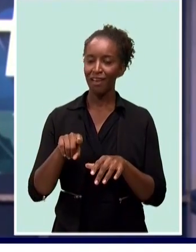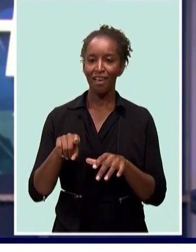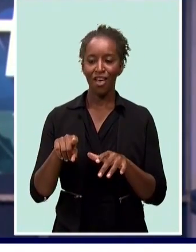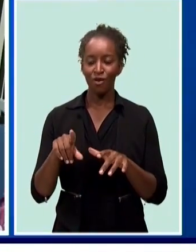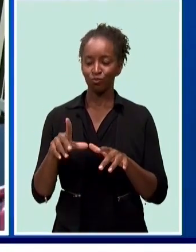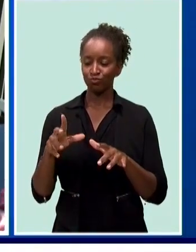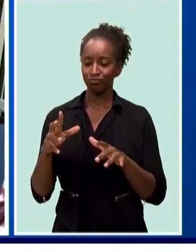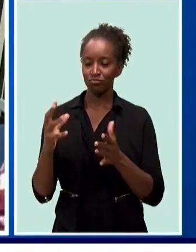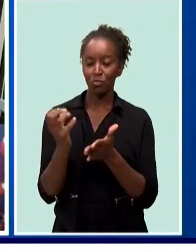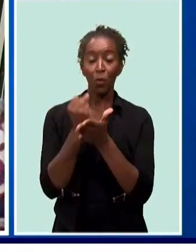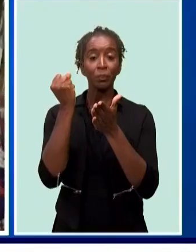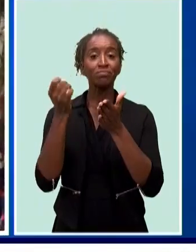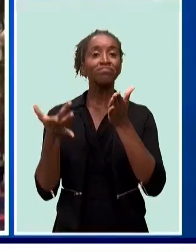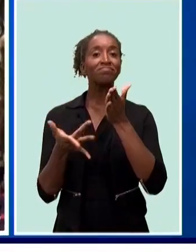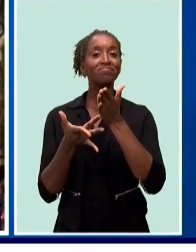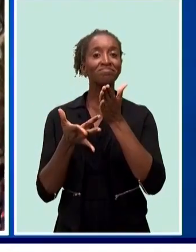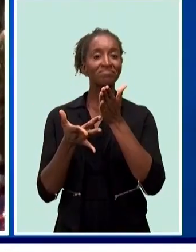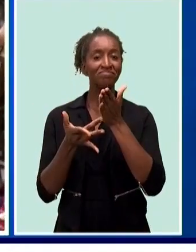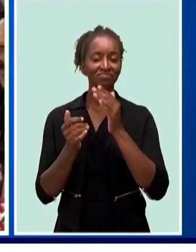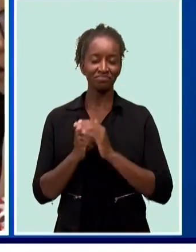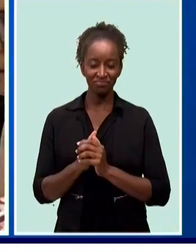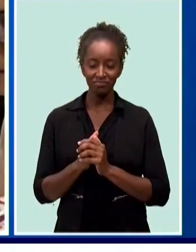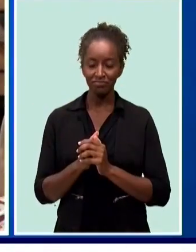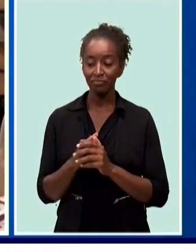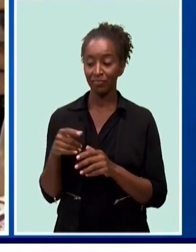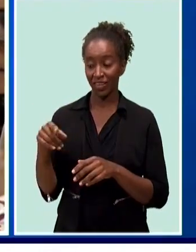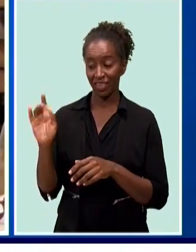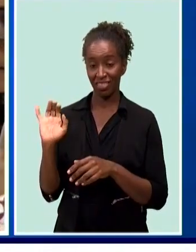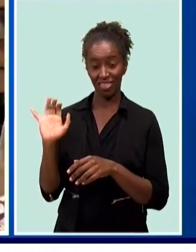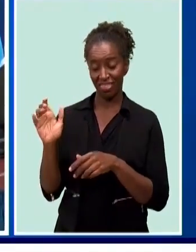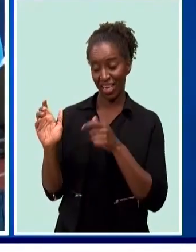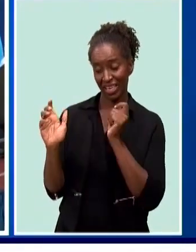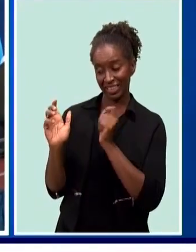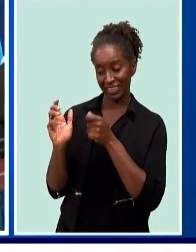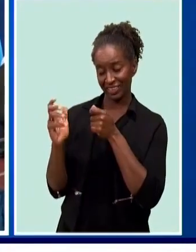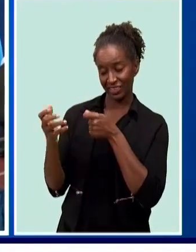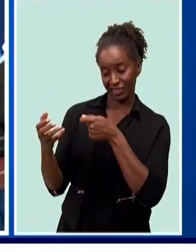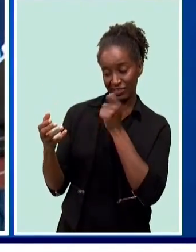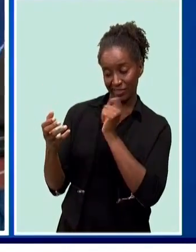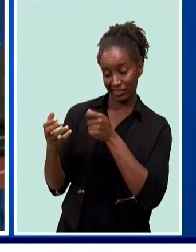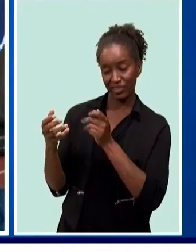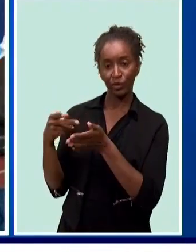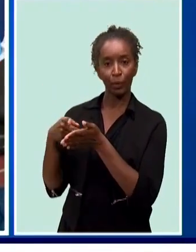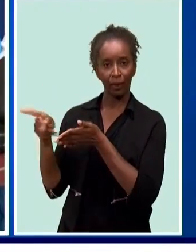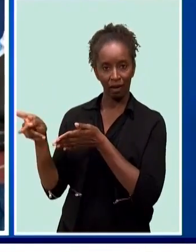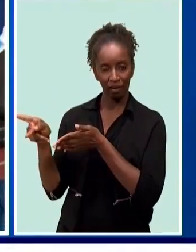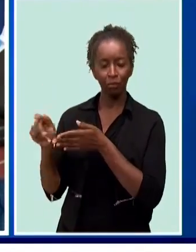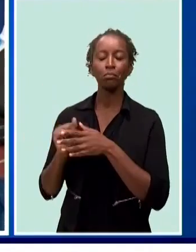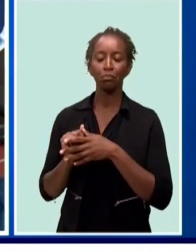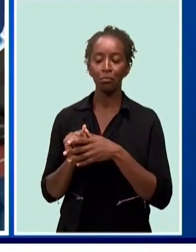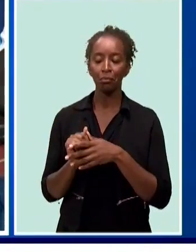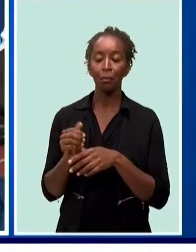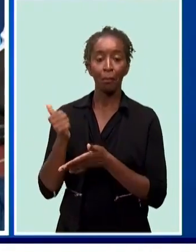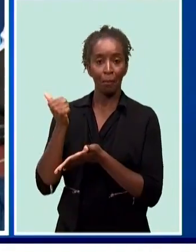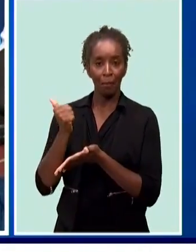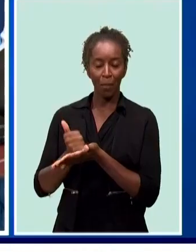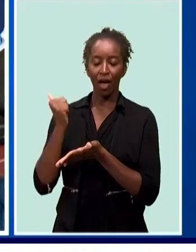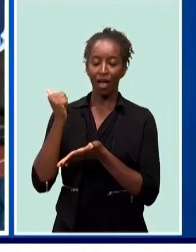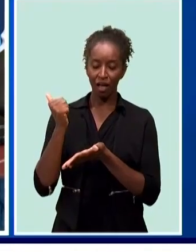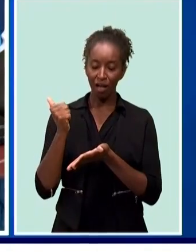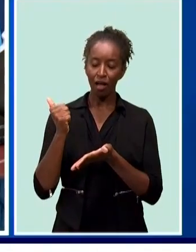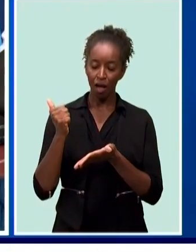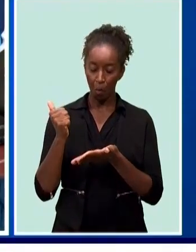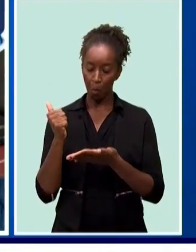And since banks will now have access to records of transactions, the project will also make it easier for small and micro business people